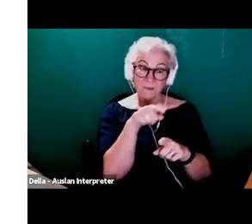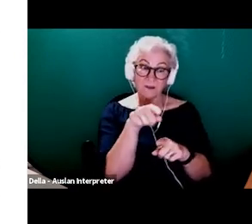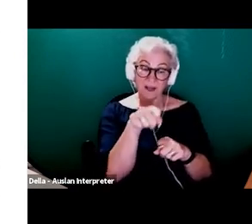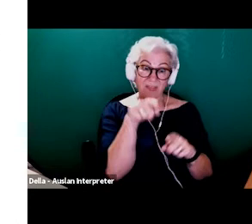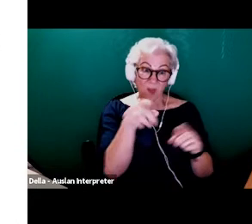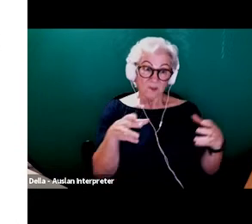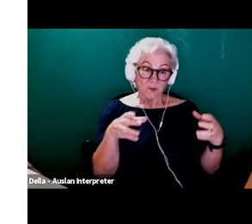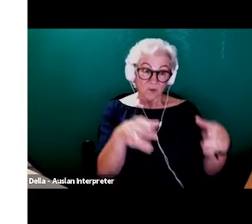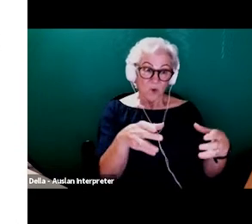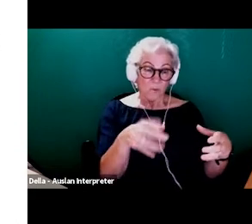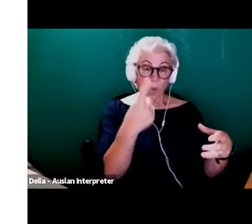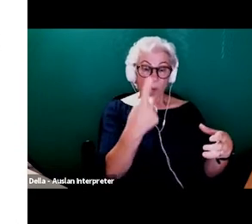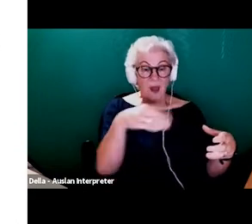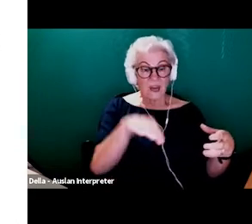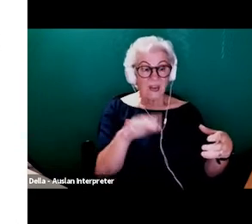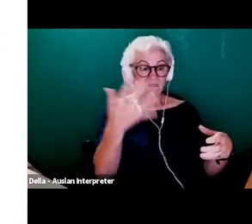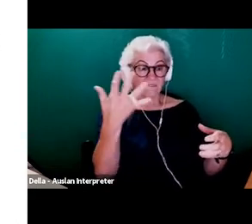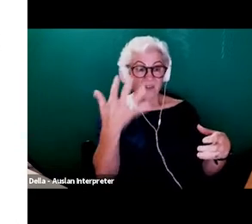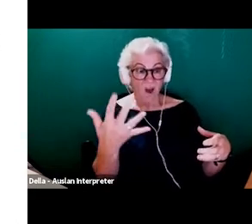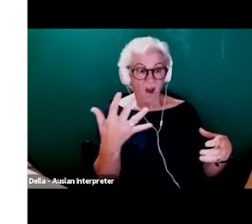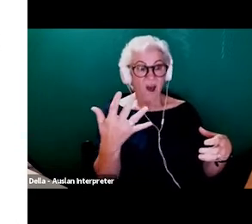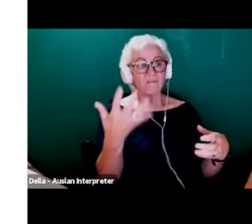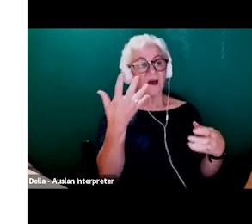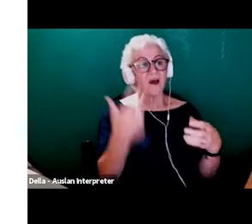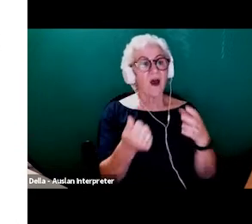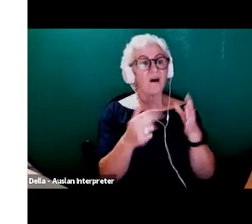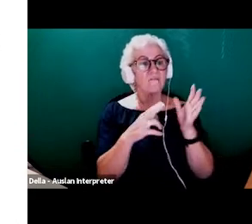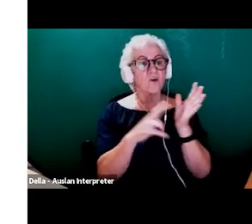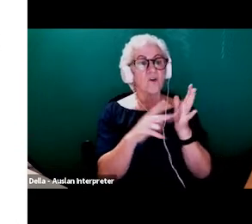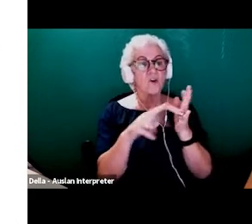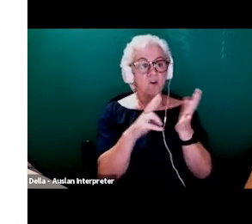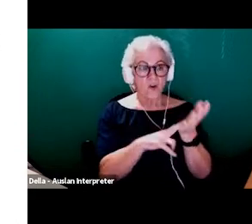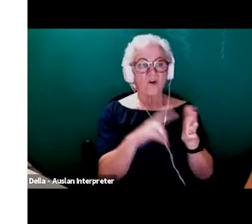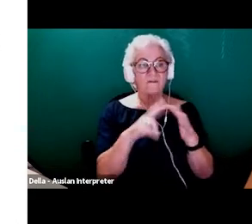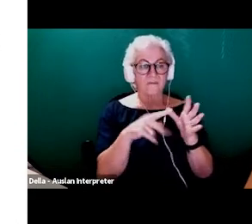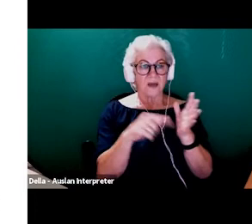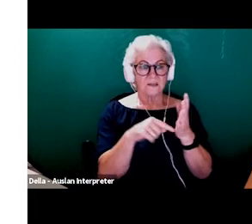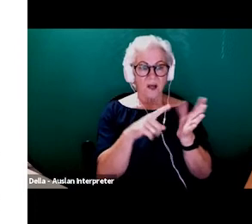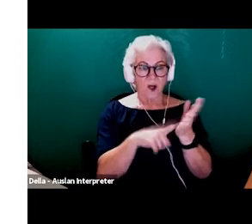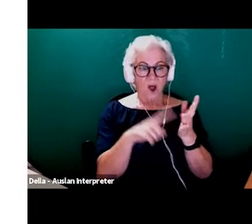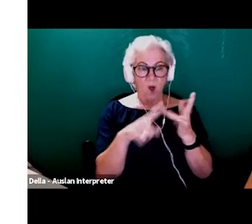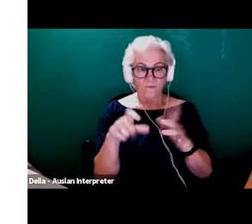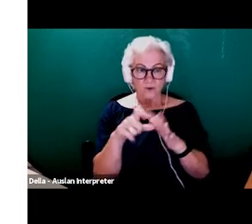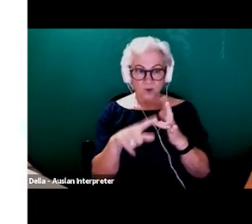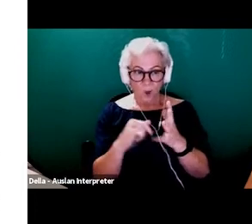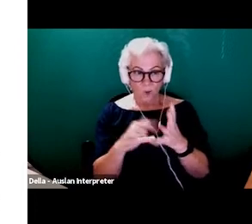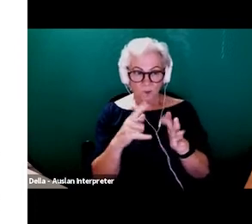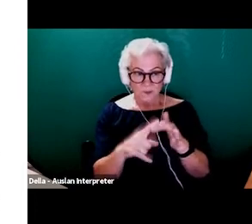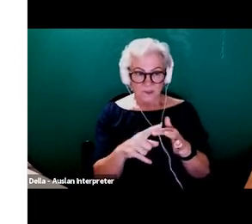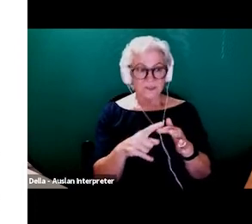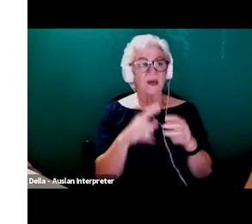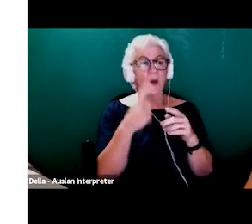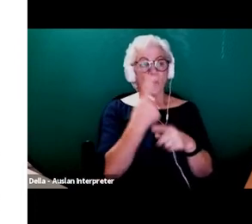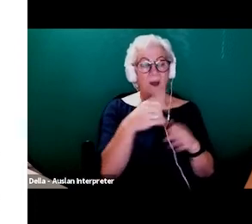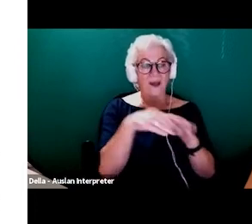for 1 in 5 opioid non-fatal overdose hospital stays in New South Wales, 1 in 10 non-fatal